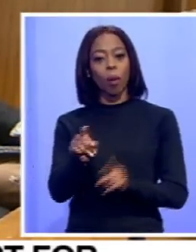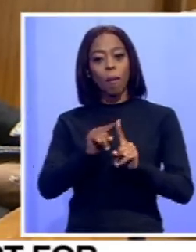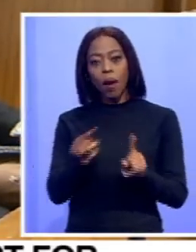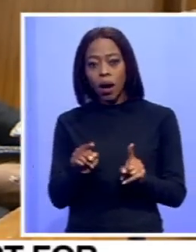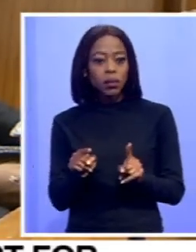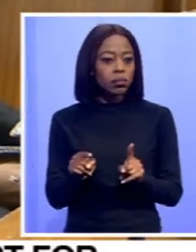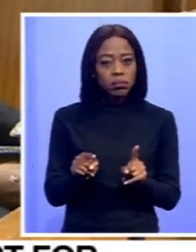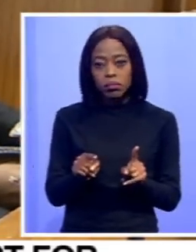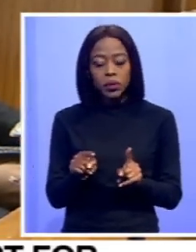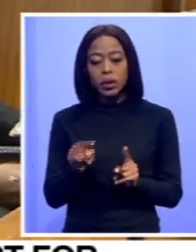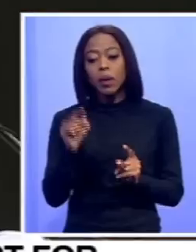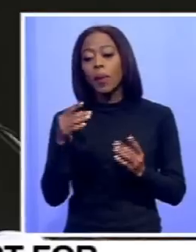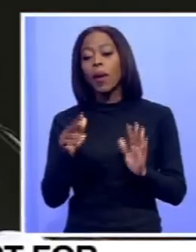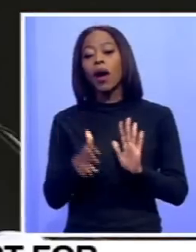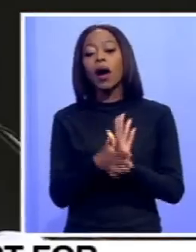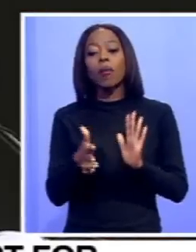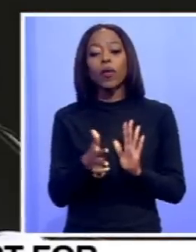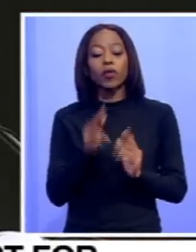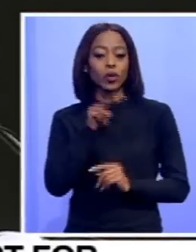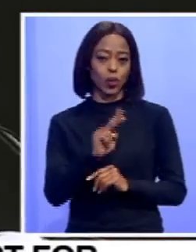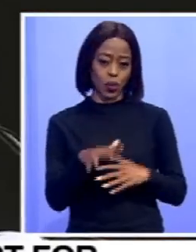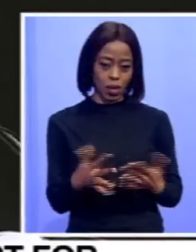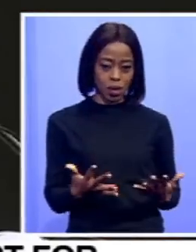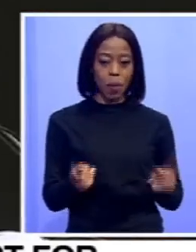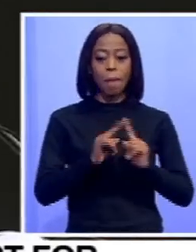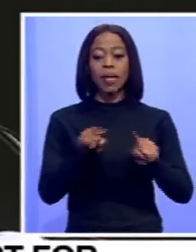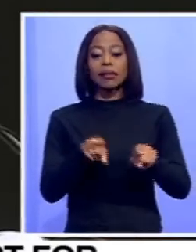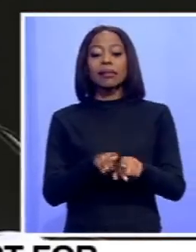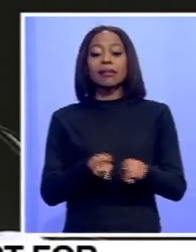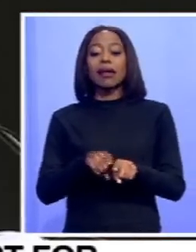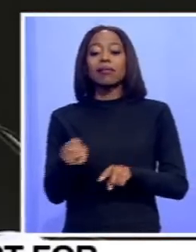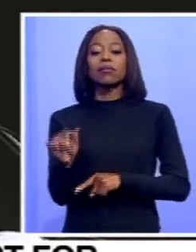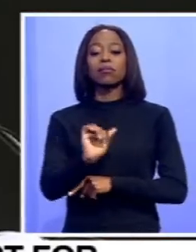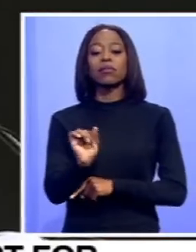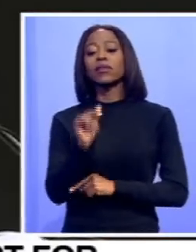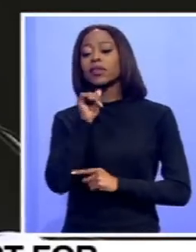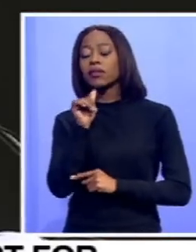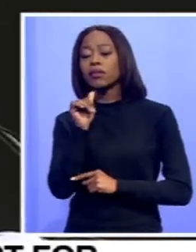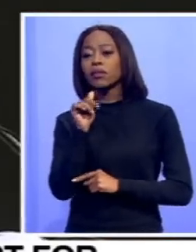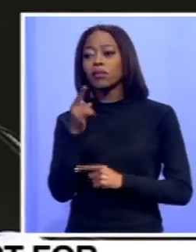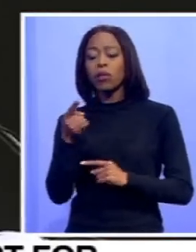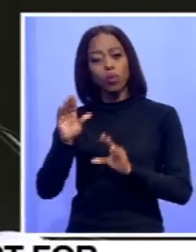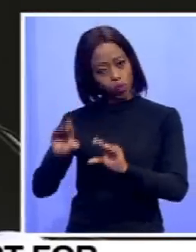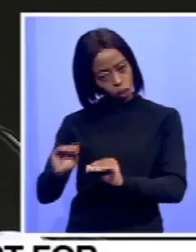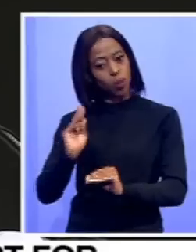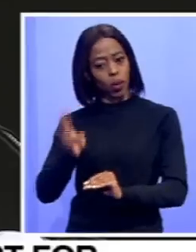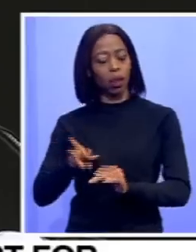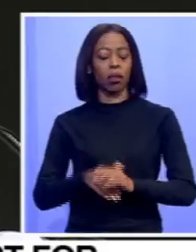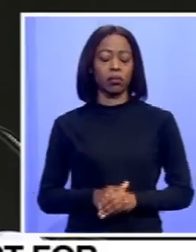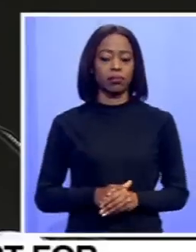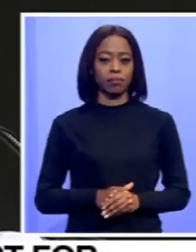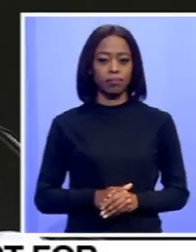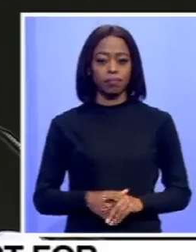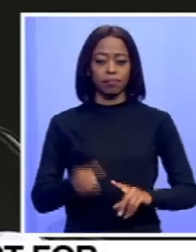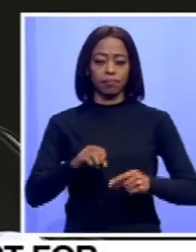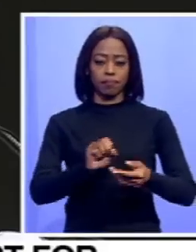visible vehicle permit, and even though they had the vehicle permit, I being he, would have stopped them. Sub